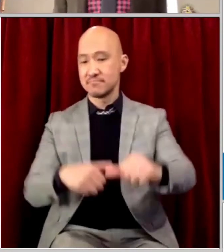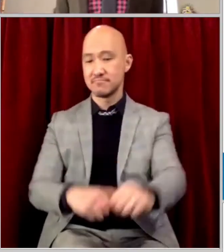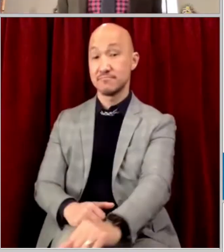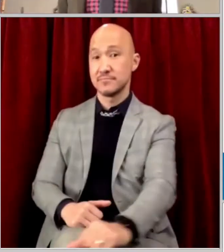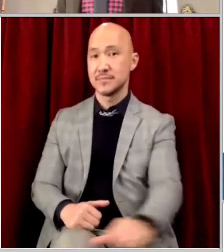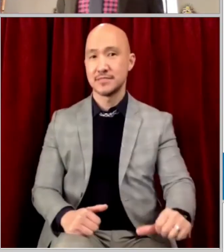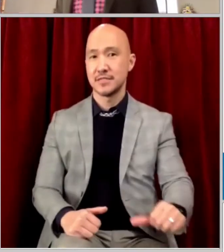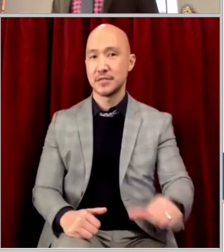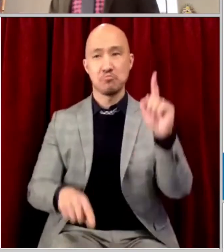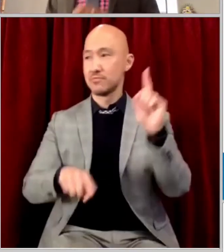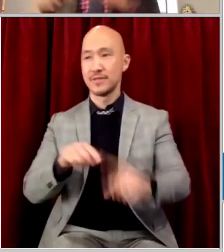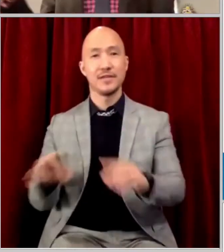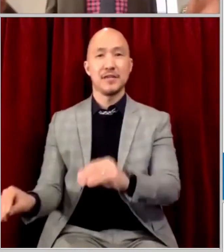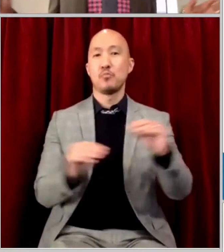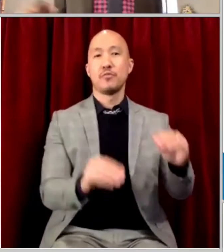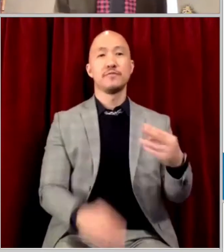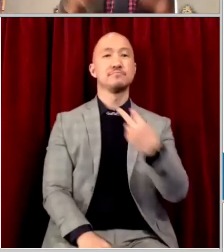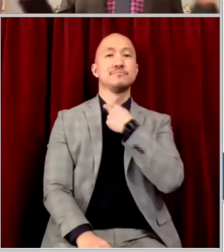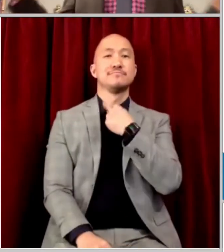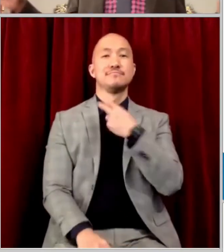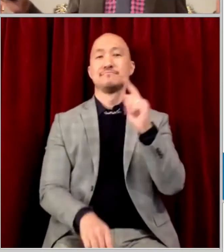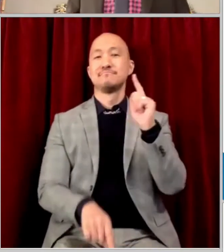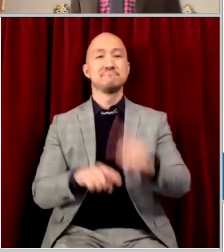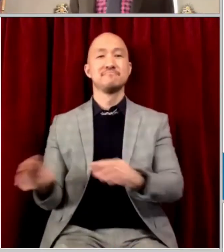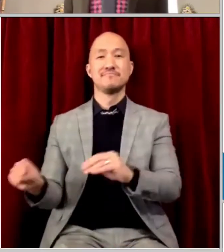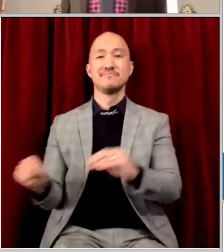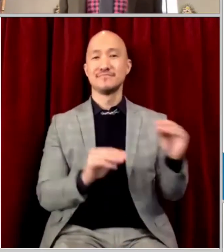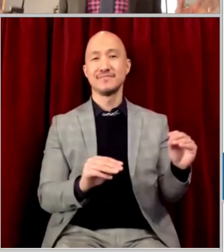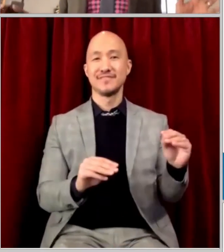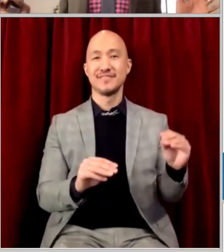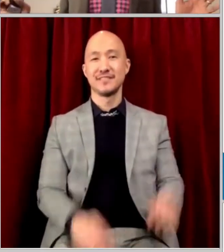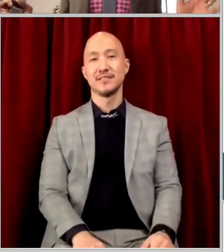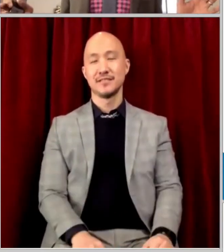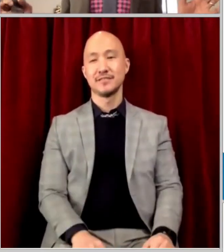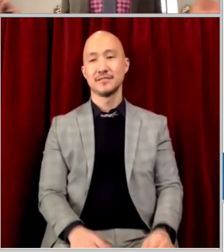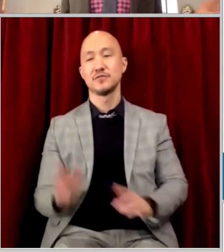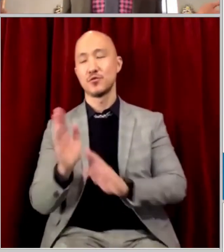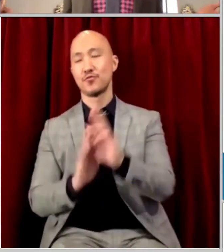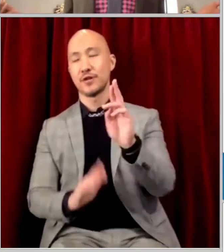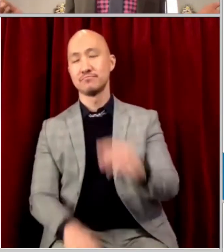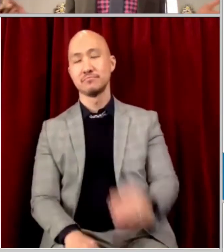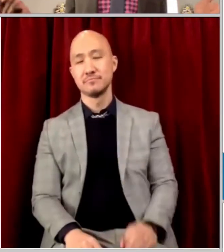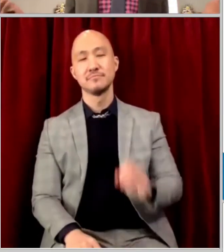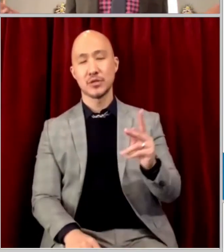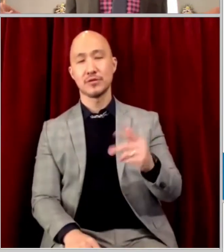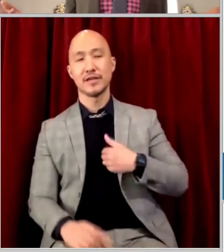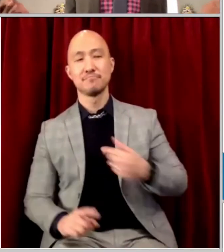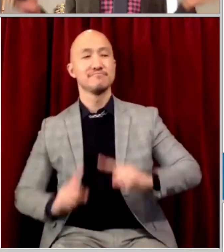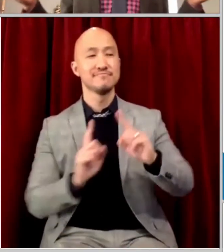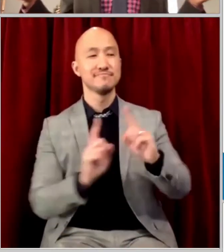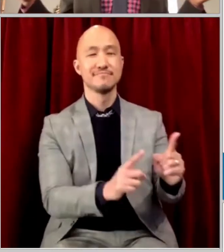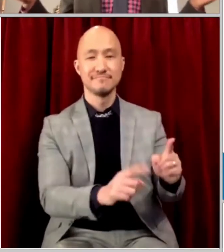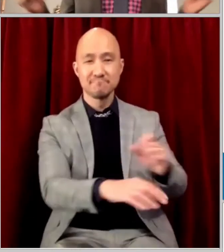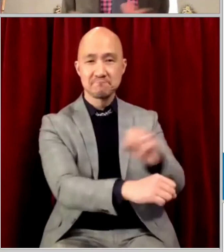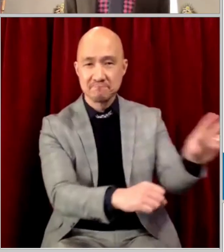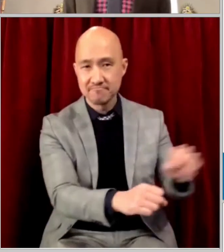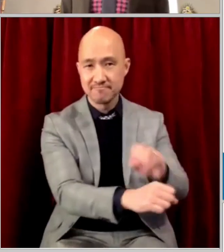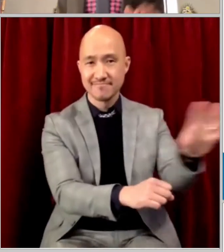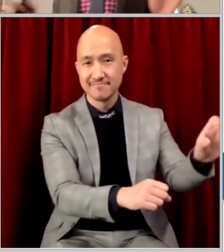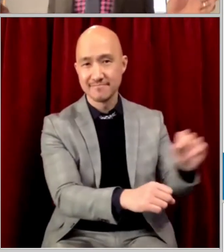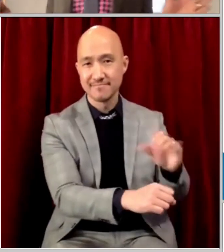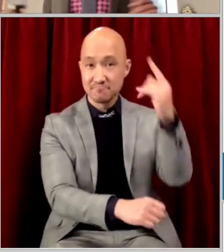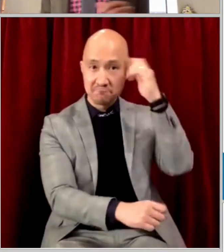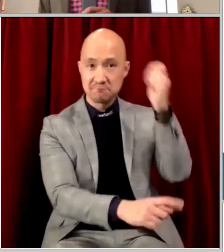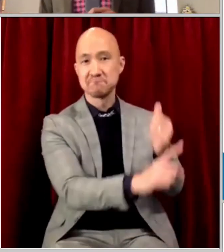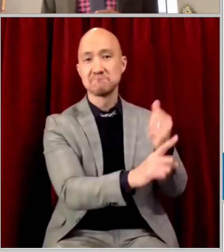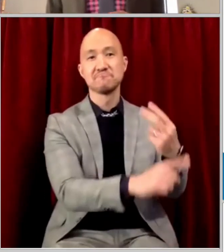music. No, we got to change that. We got to change this. We got to change that. And of course, you wonder, is this even working? Is this therapy working?